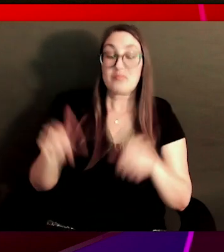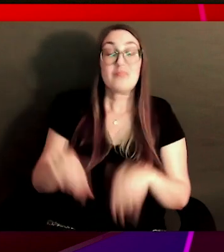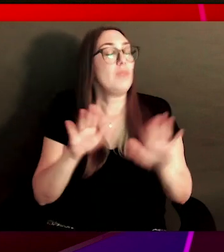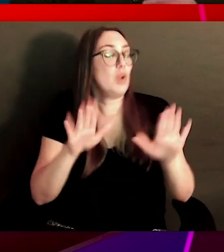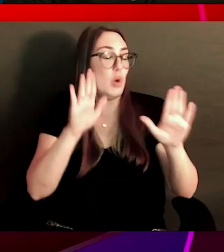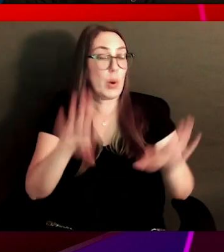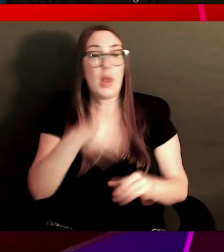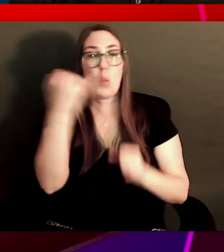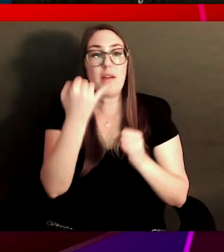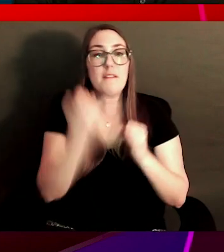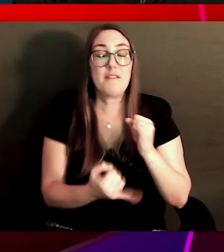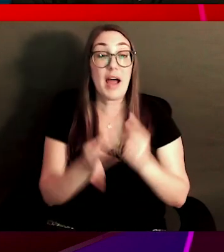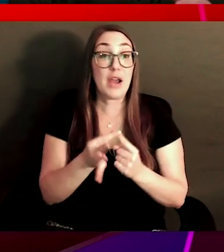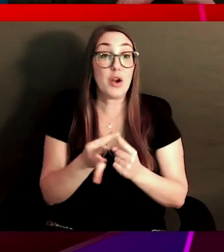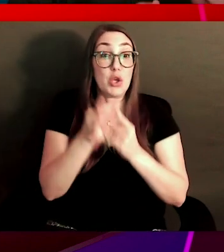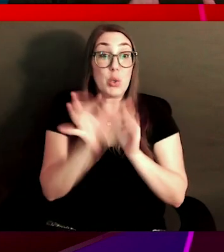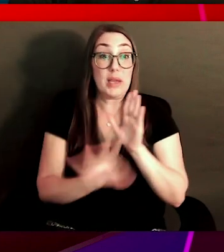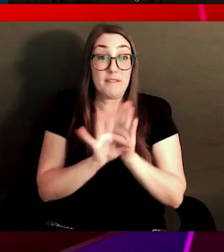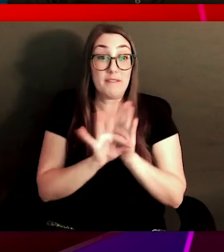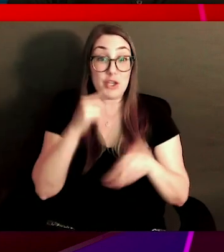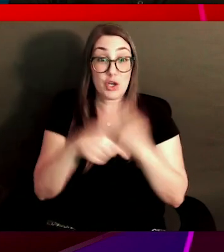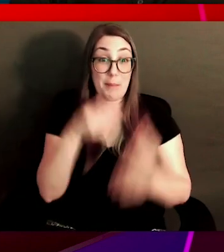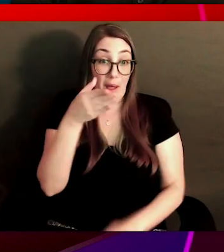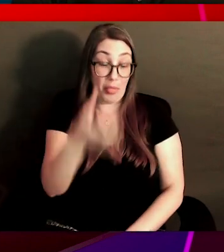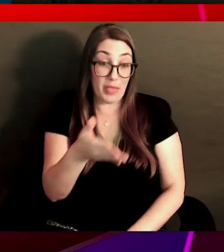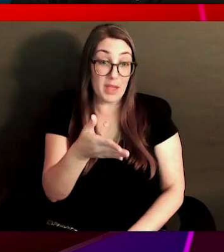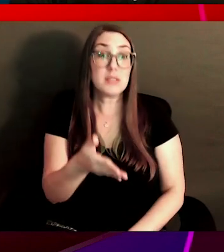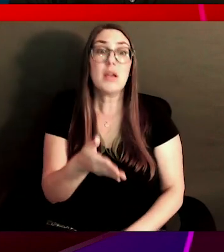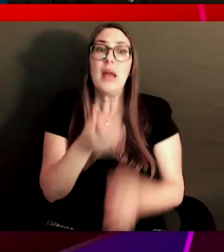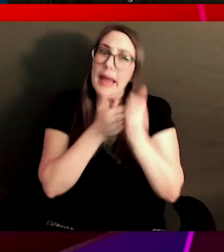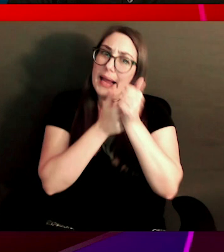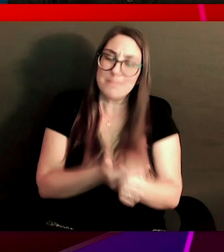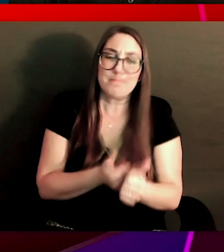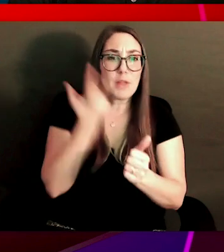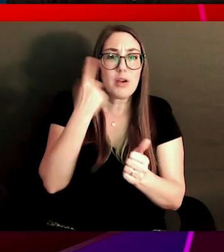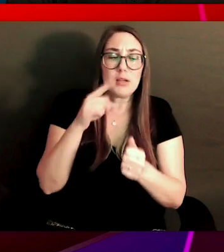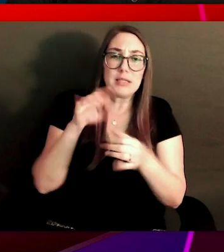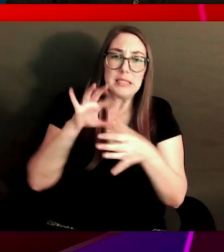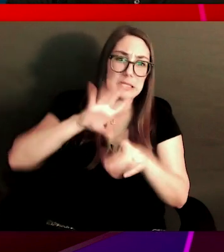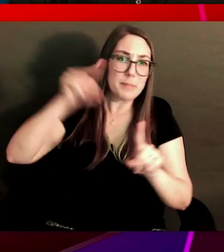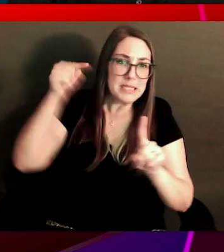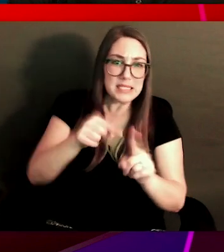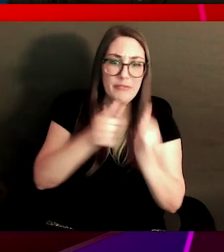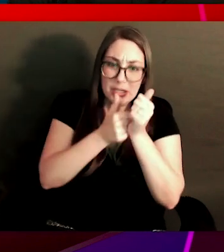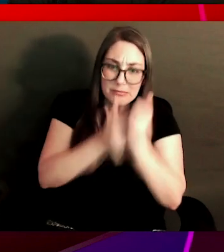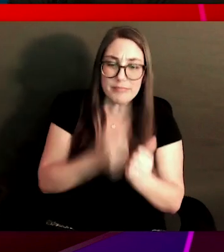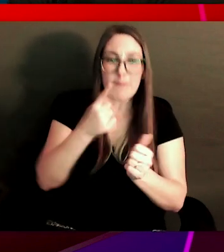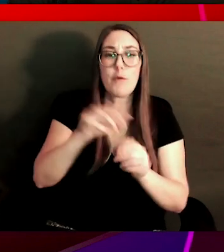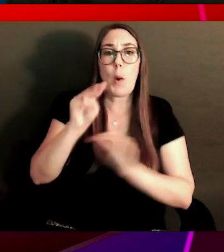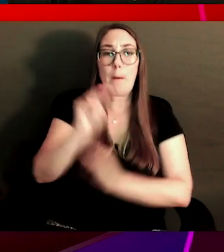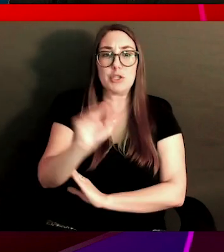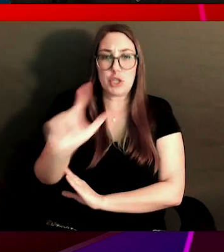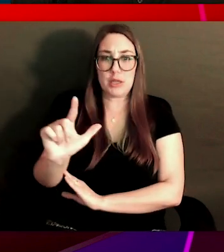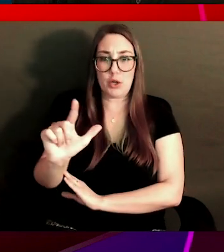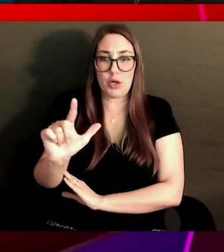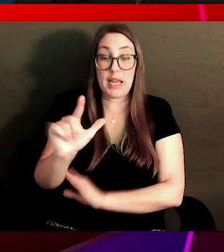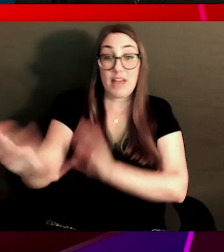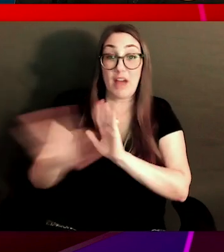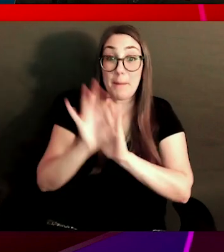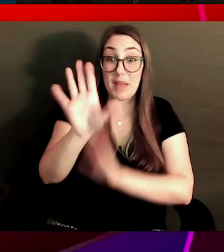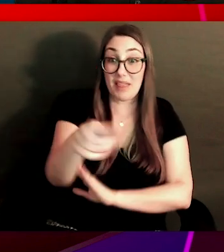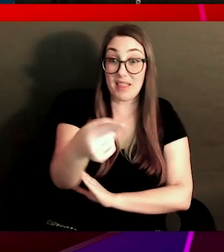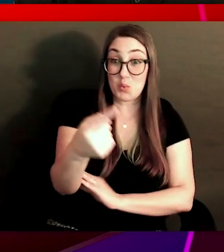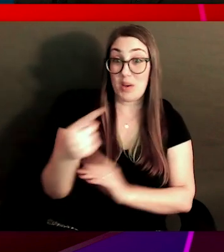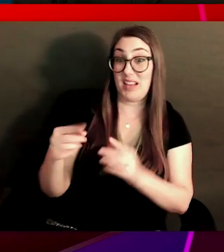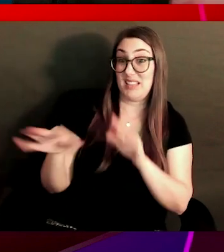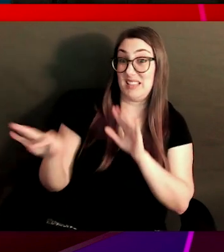feature about this is that it's tailored for machine learning. So if I go ahead and pick a target like survived, and I go ahead and select this as the